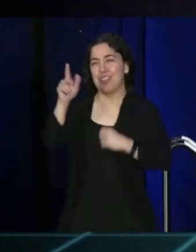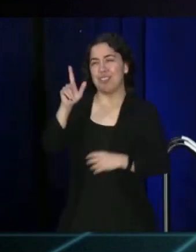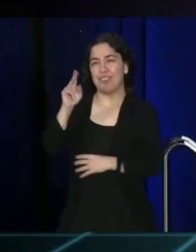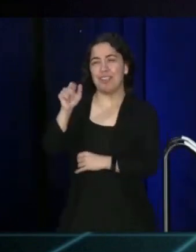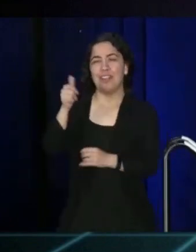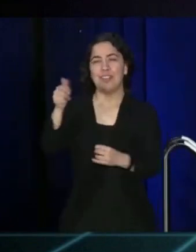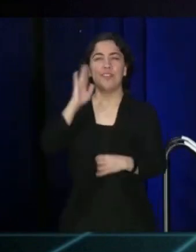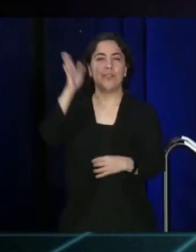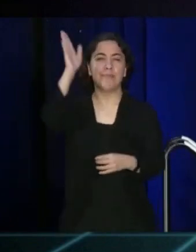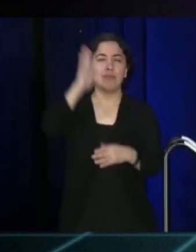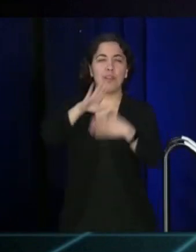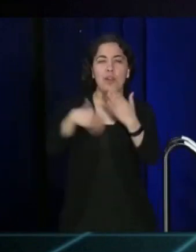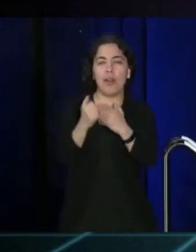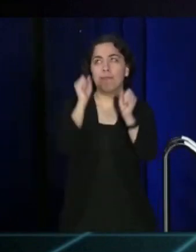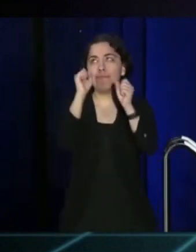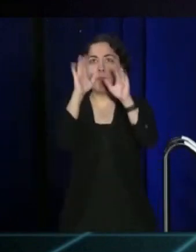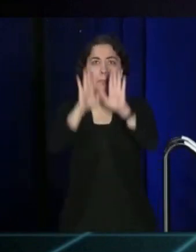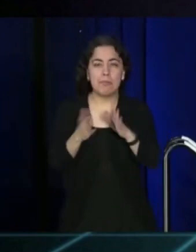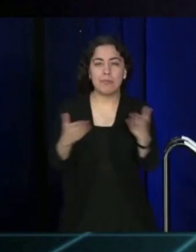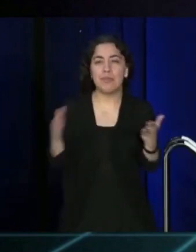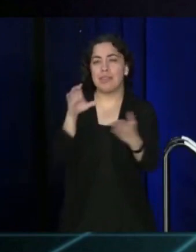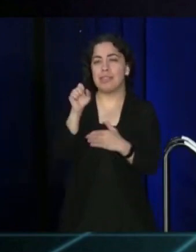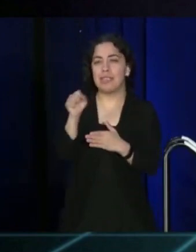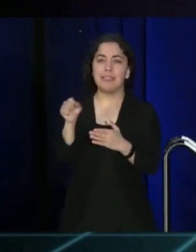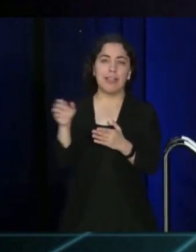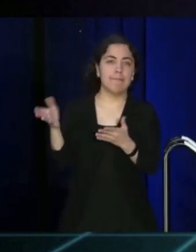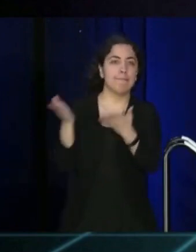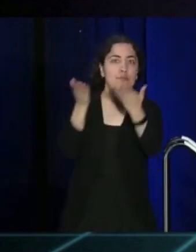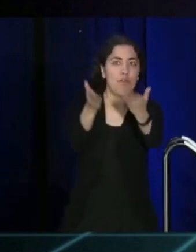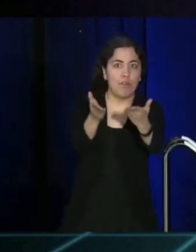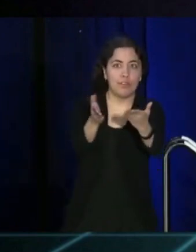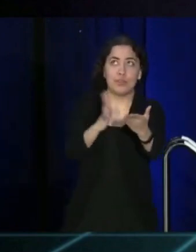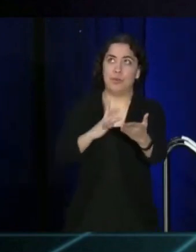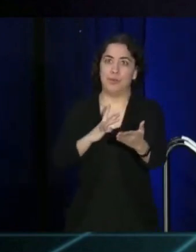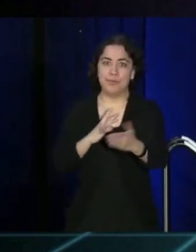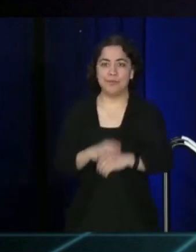tell you all the amazing things that CSS is bringing to the table. It's super, super cool.